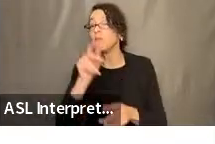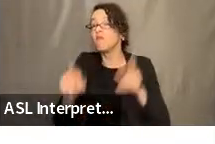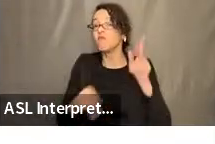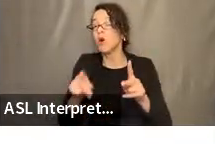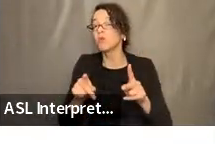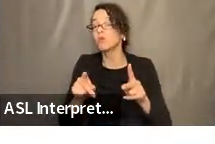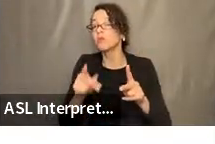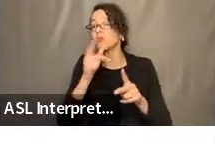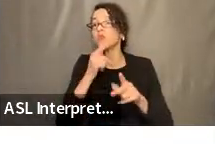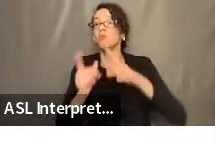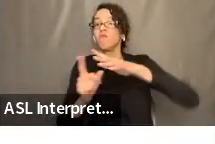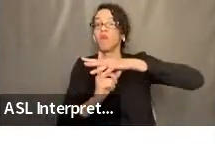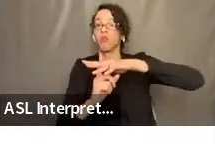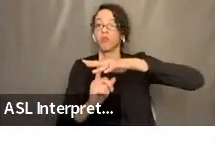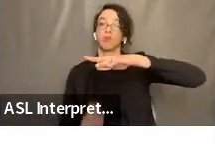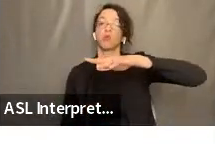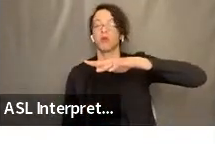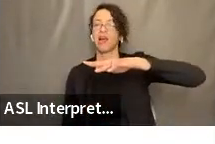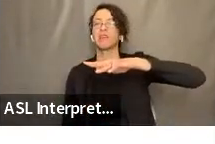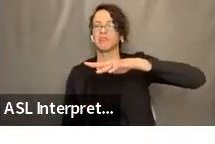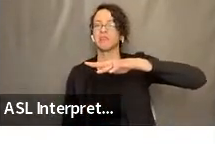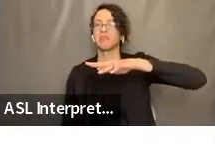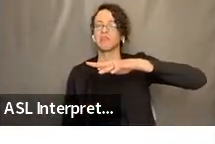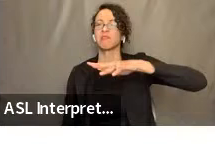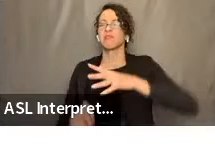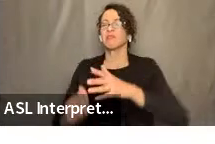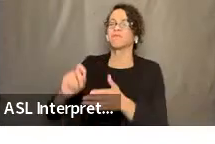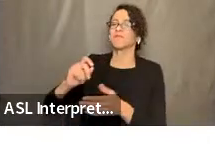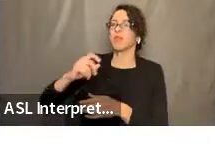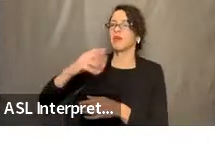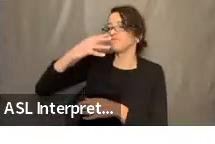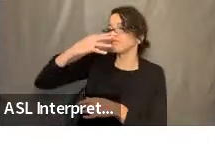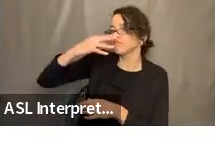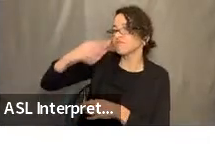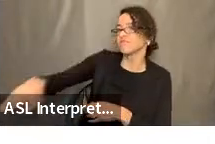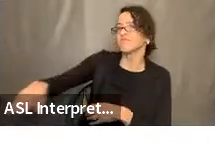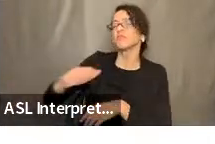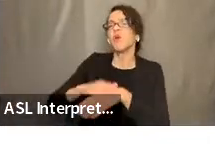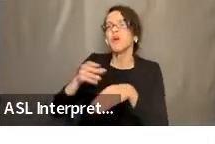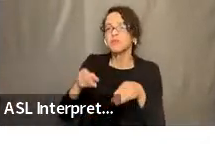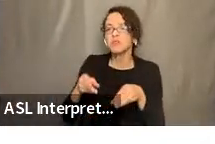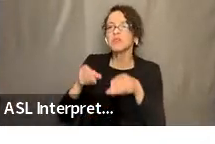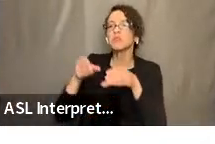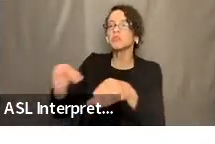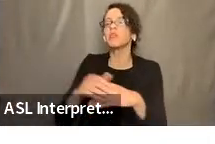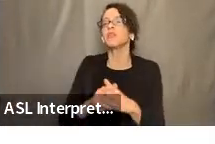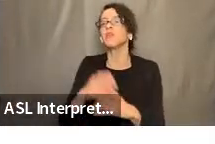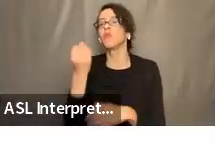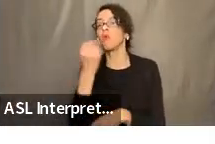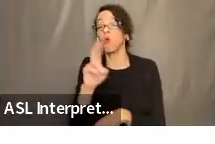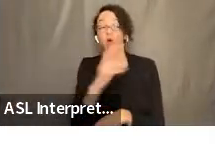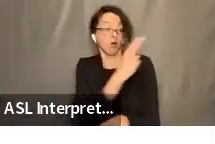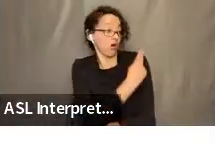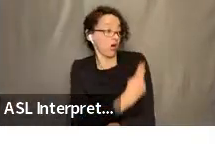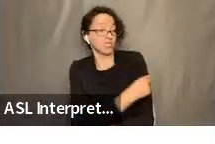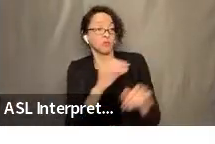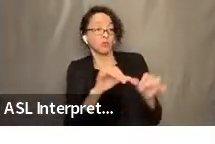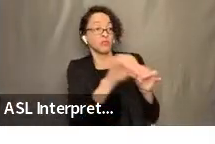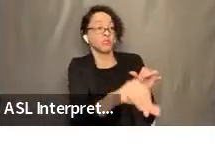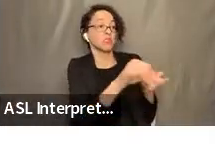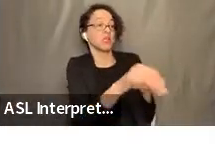cracks on the street or get ejected from the hospital due to bad